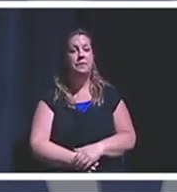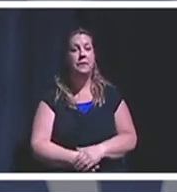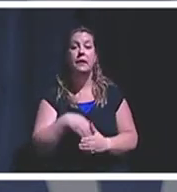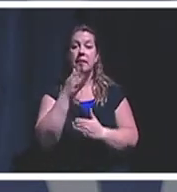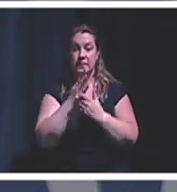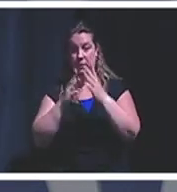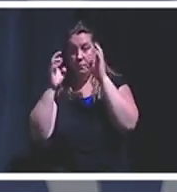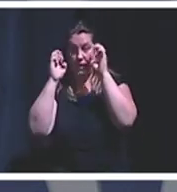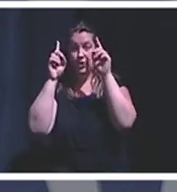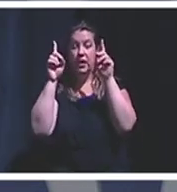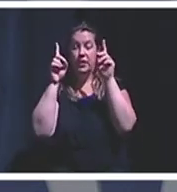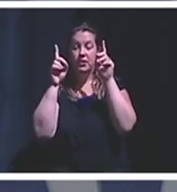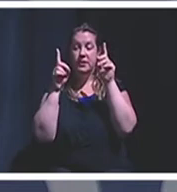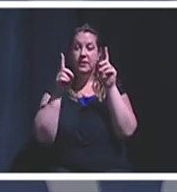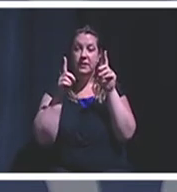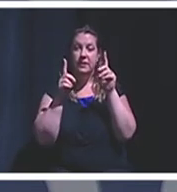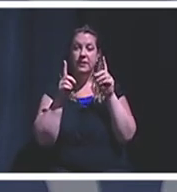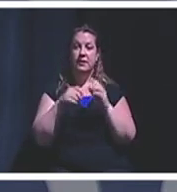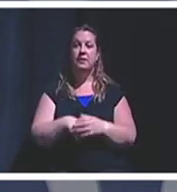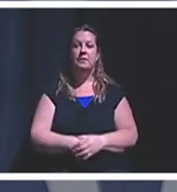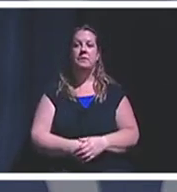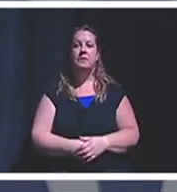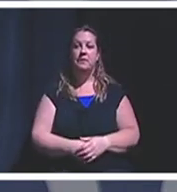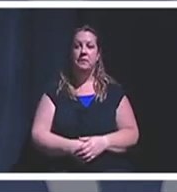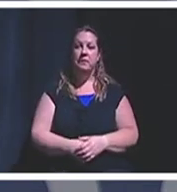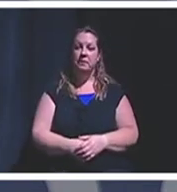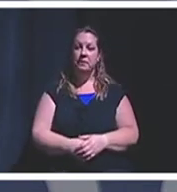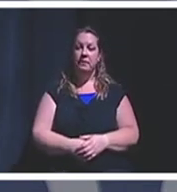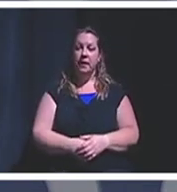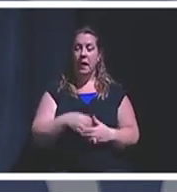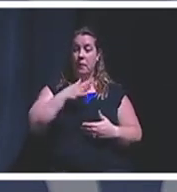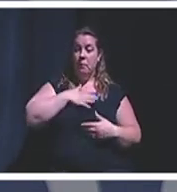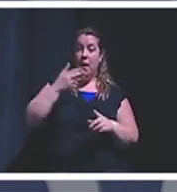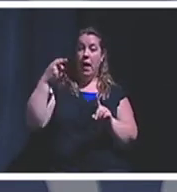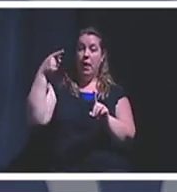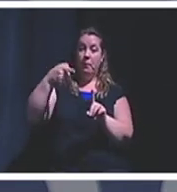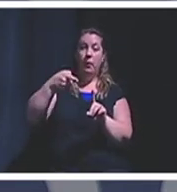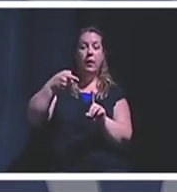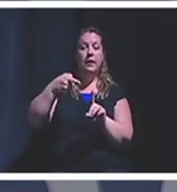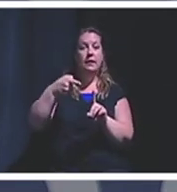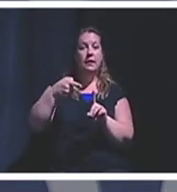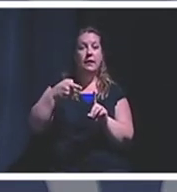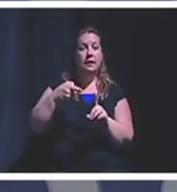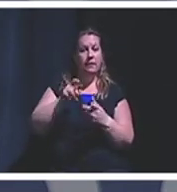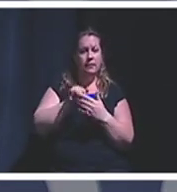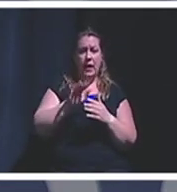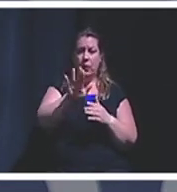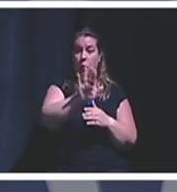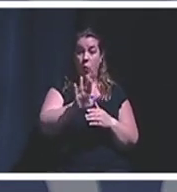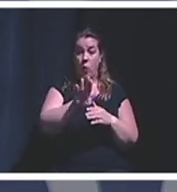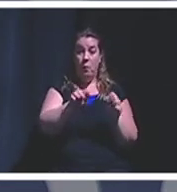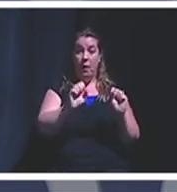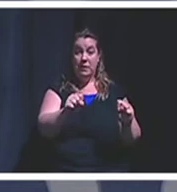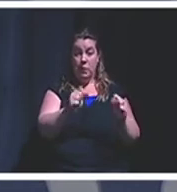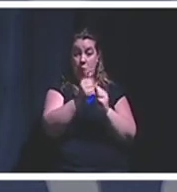education or philanthropy. My point is that the possibilities with a law